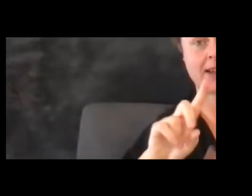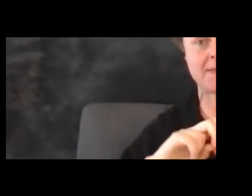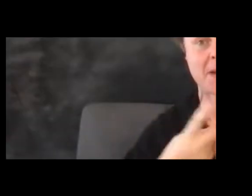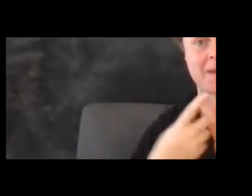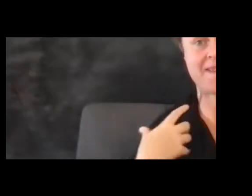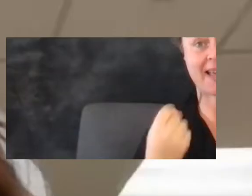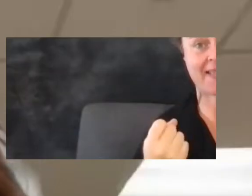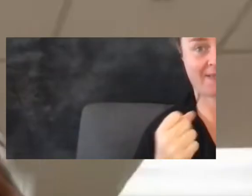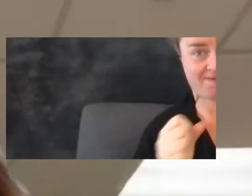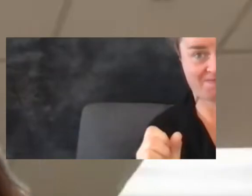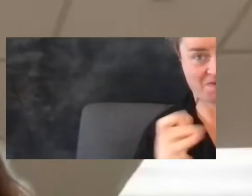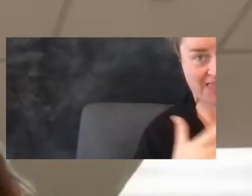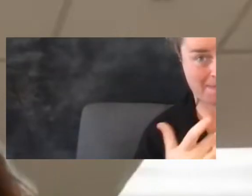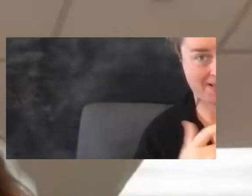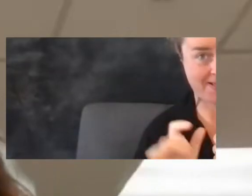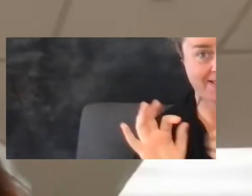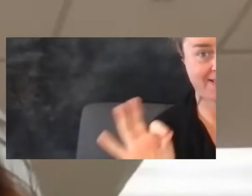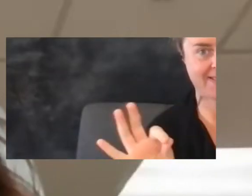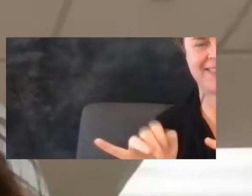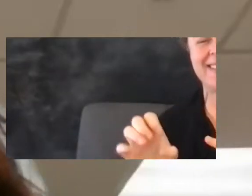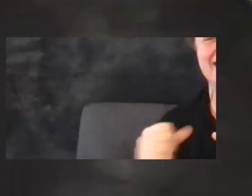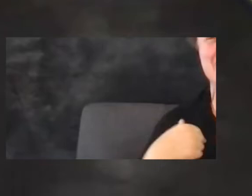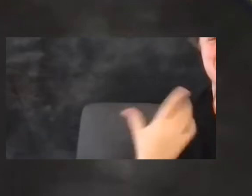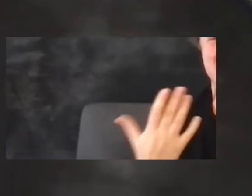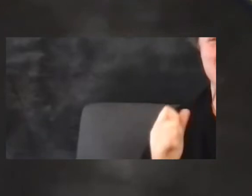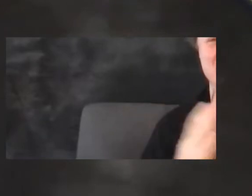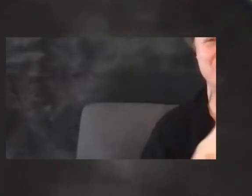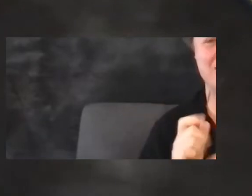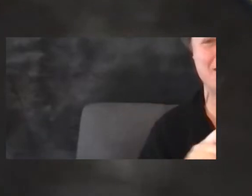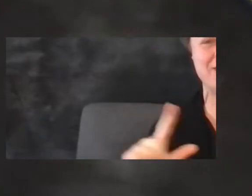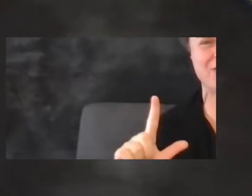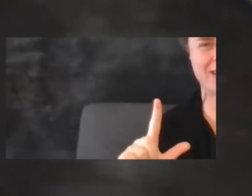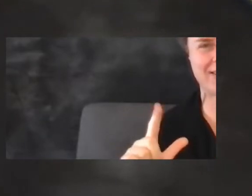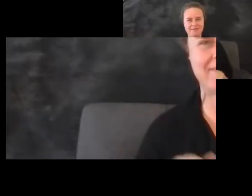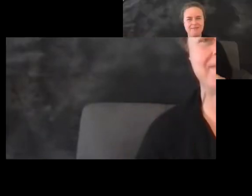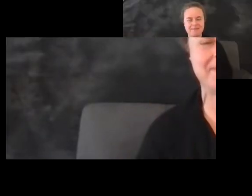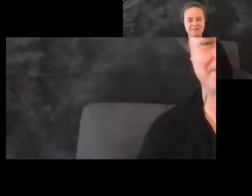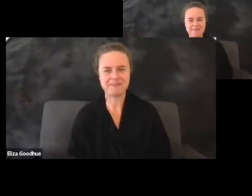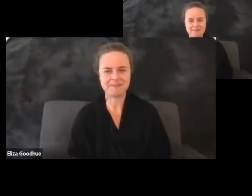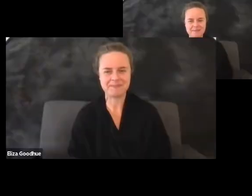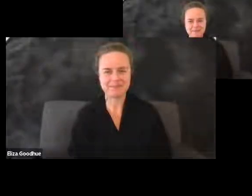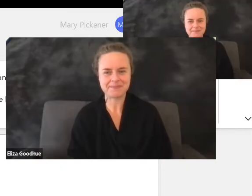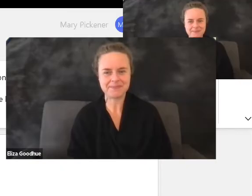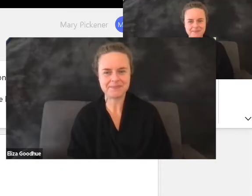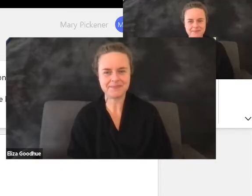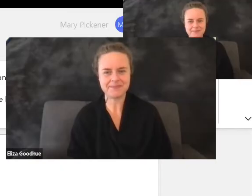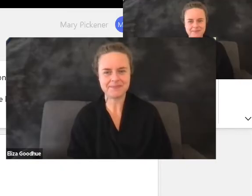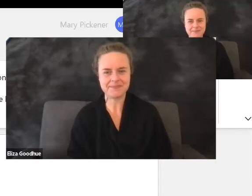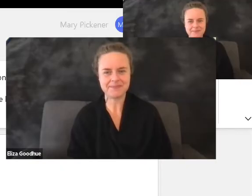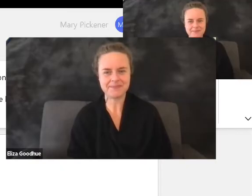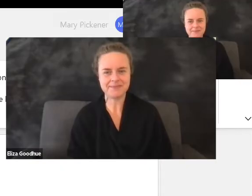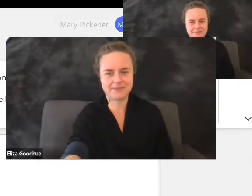podium? Yes. And Welcome. can I share my screen? Let's see if we can do